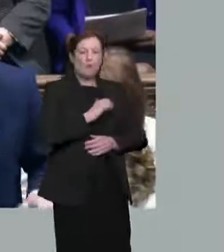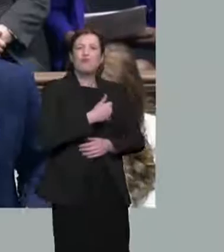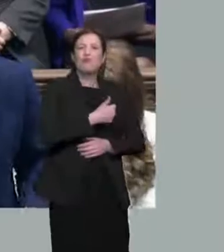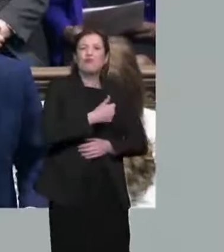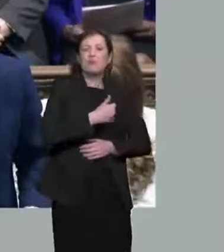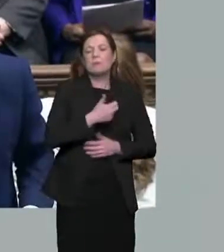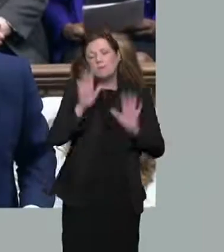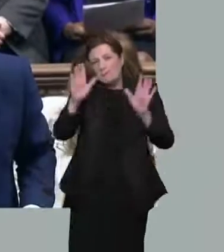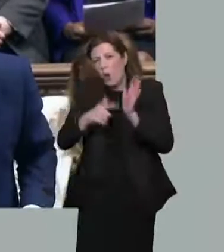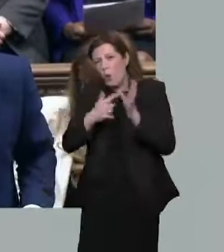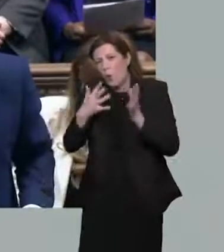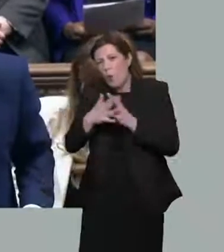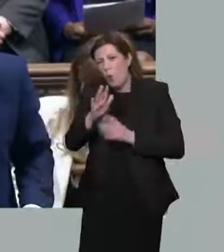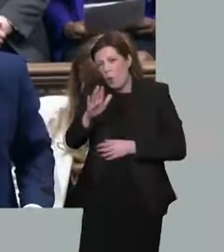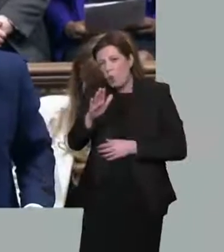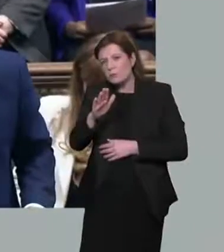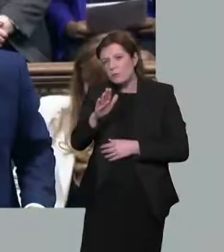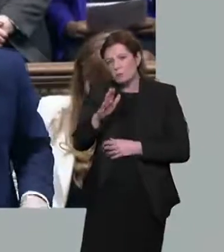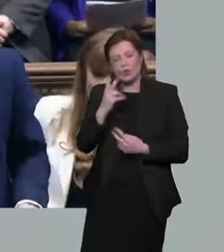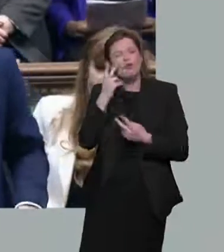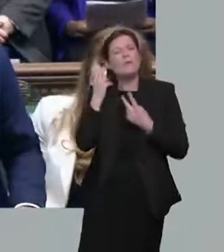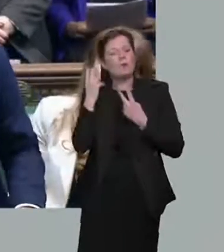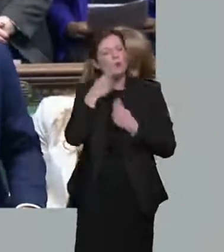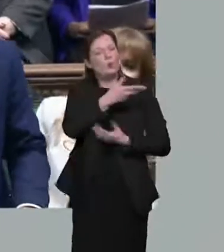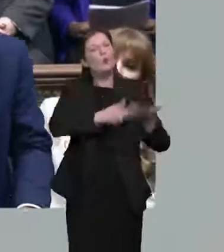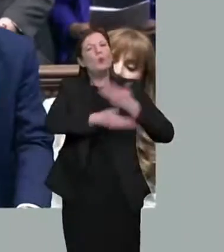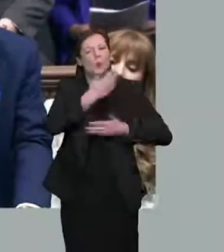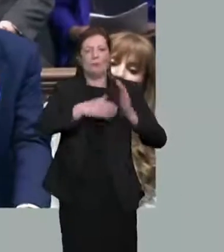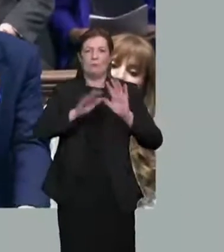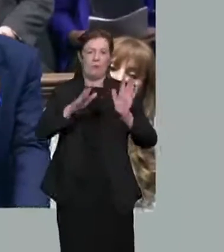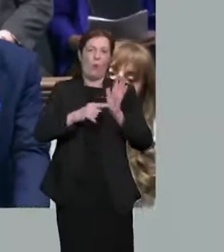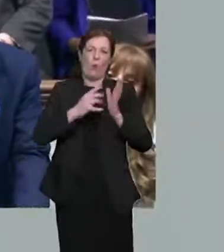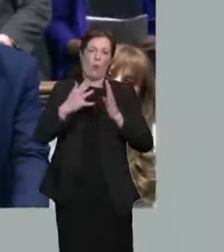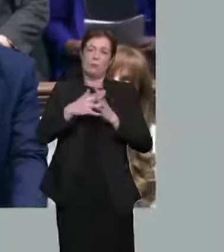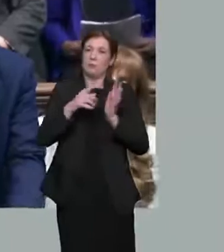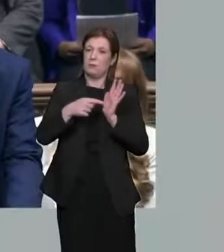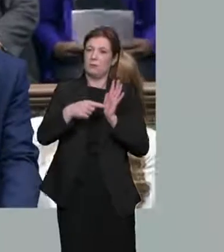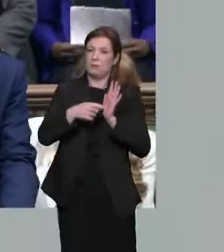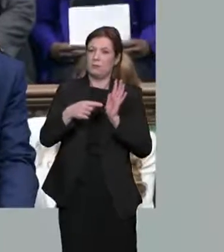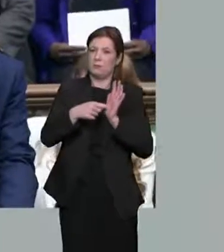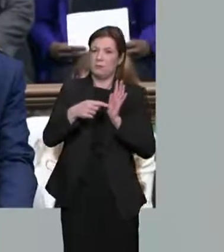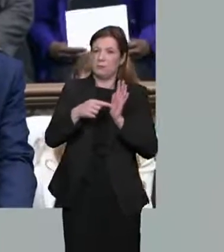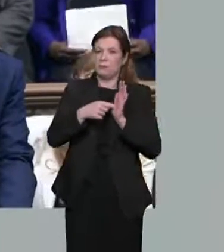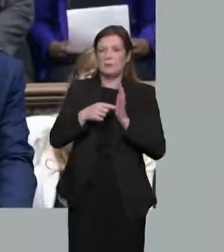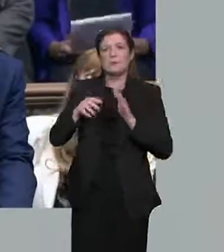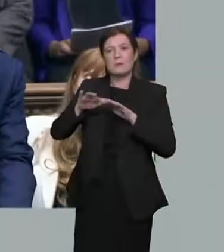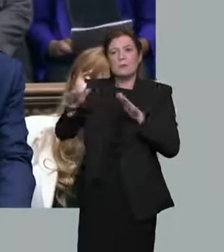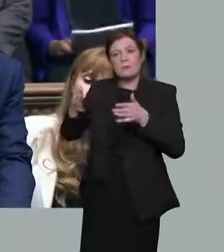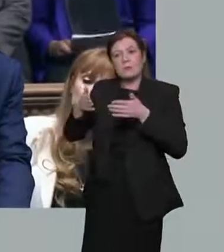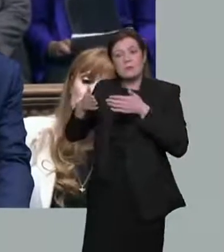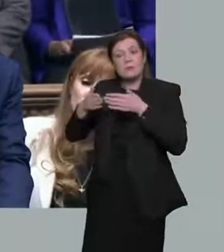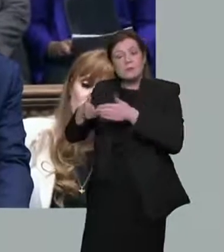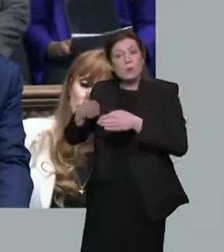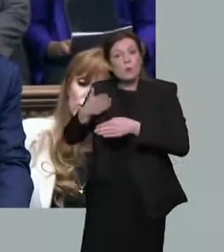Minister said about the law, speaking of hollow reviews, as the law stands, it's not illegal to pay seafarers below the